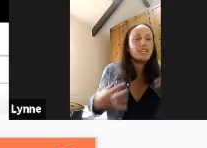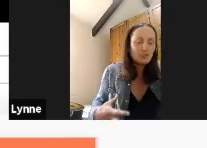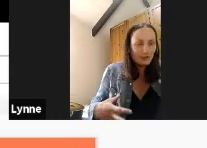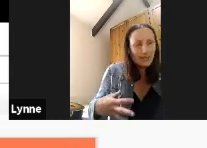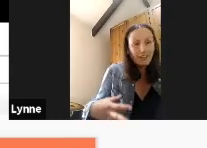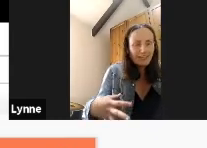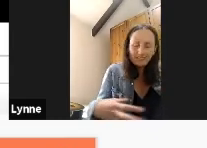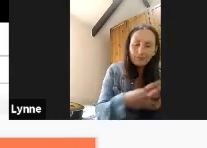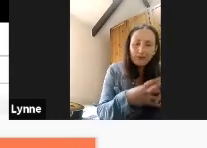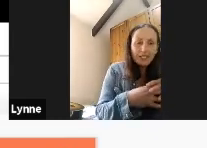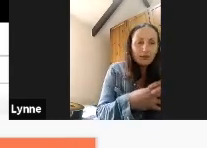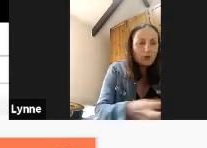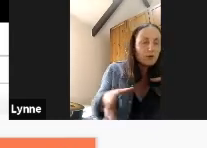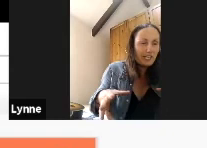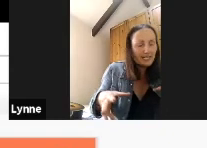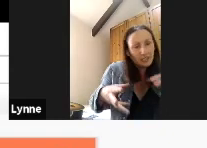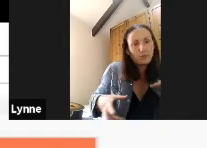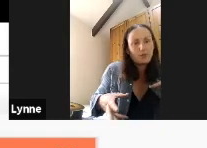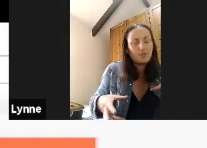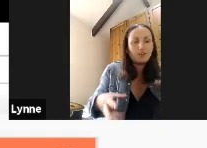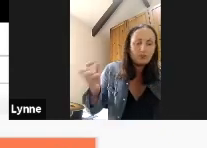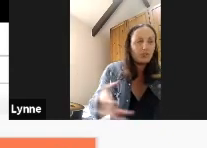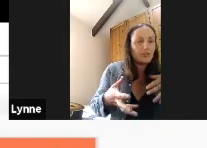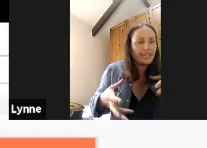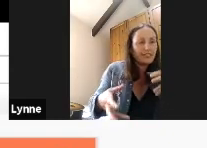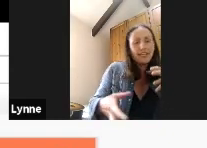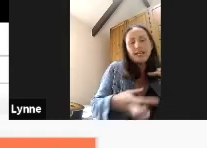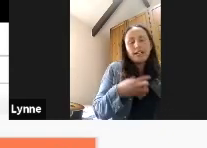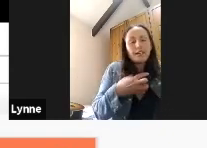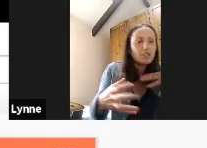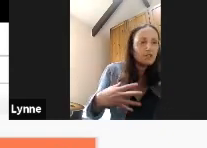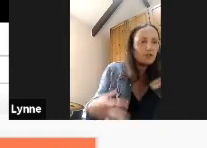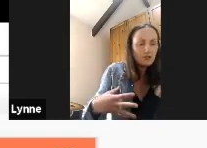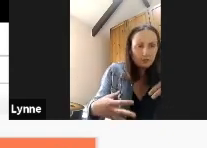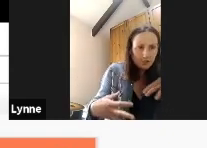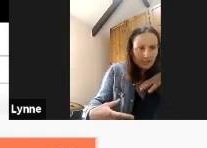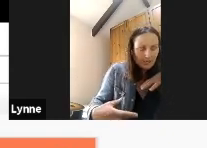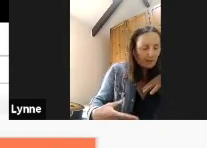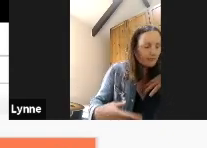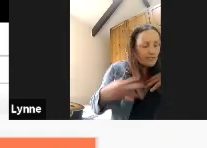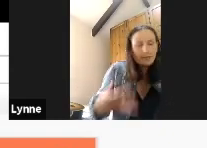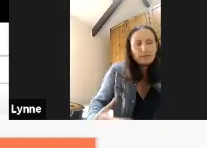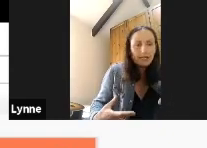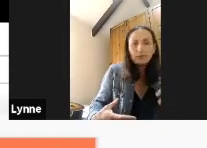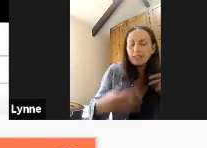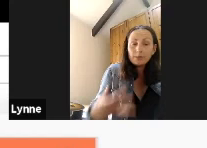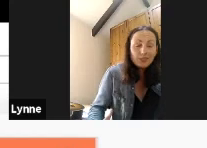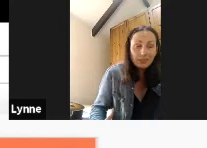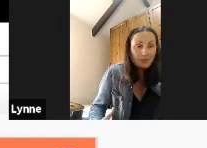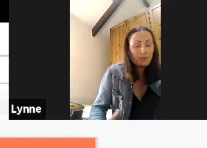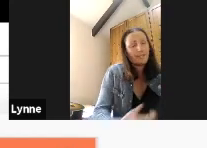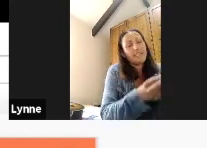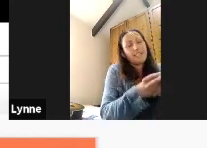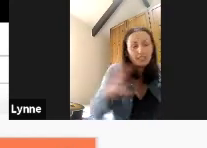it's a regional area where you're coordinating the producers to create a regional distribution scheme. Sometimes when it comes